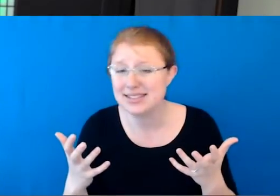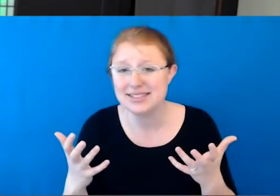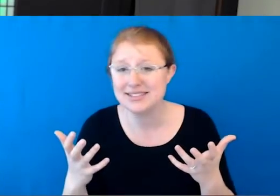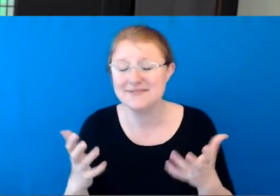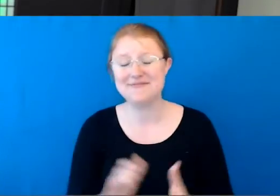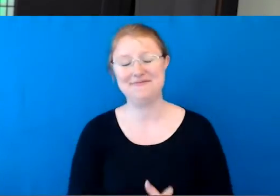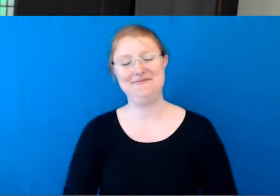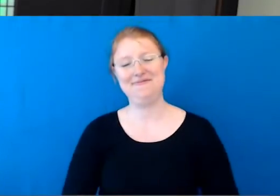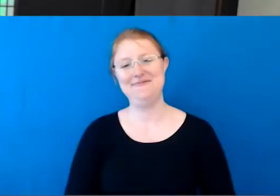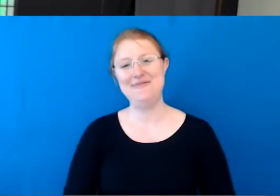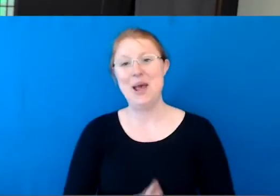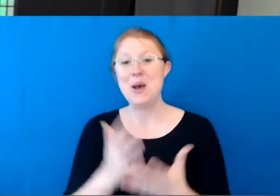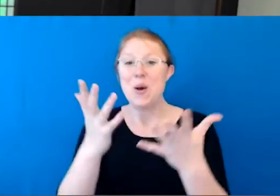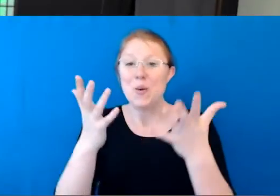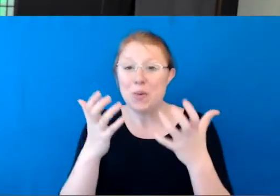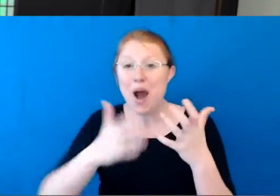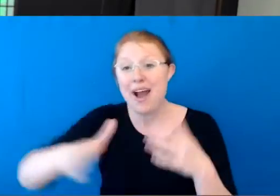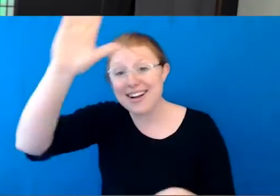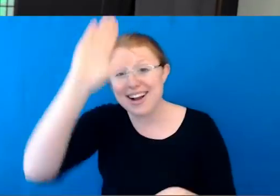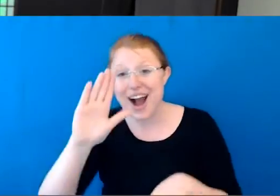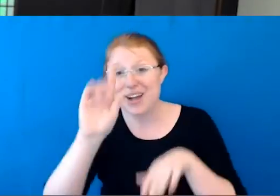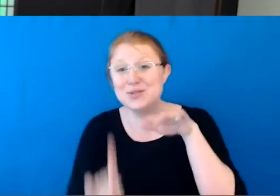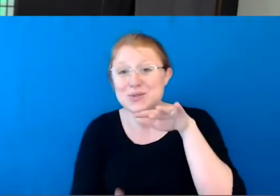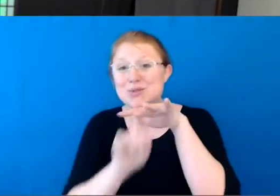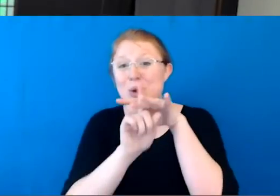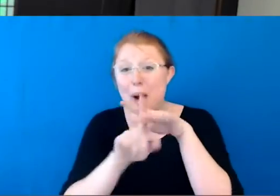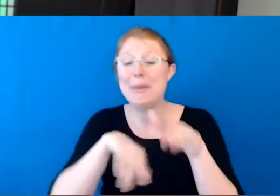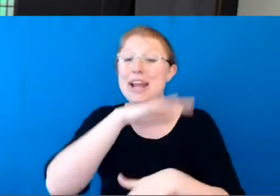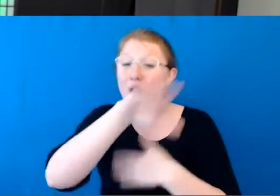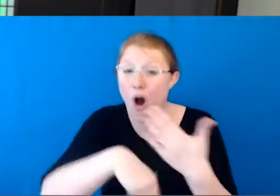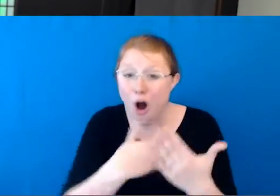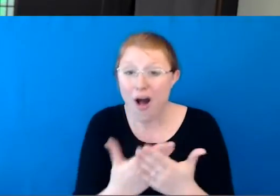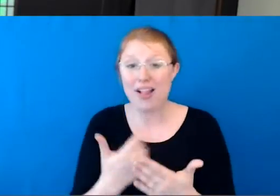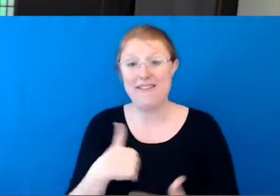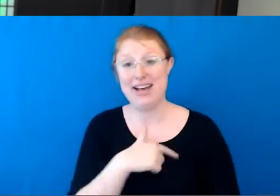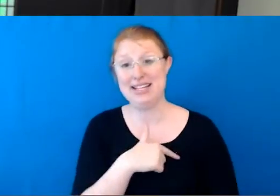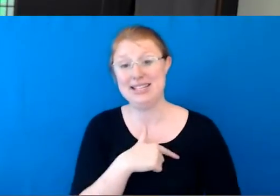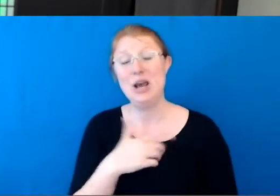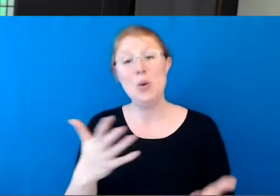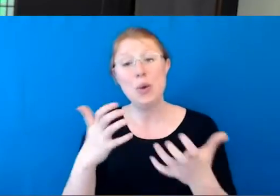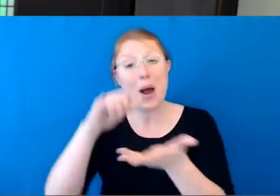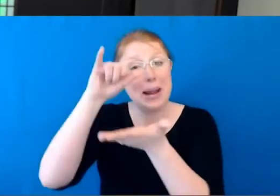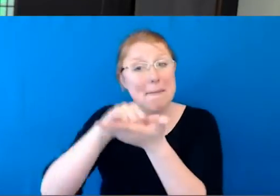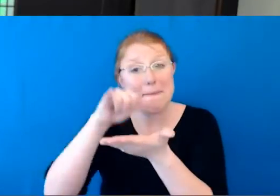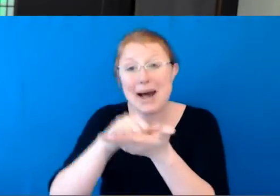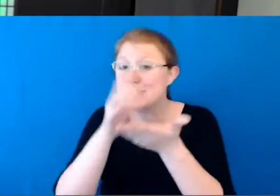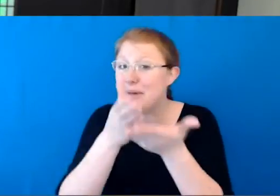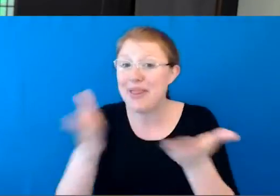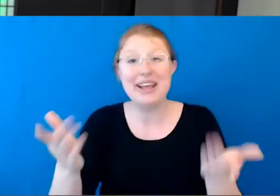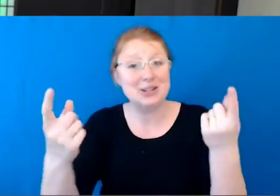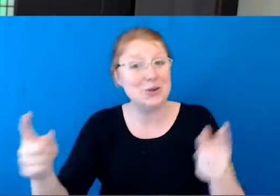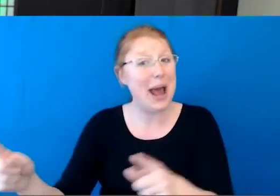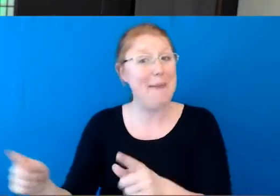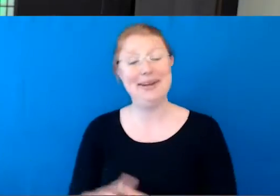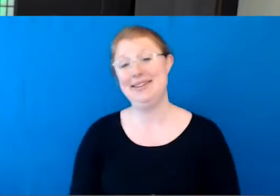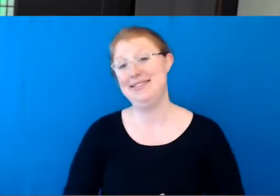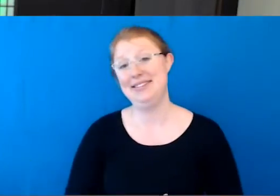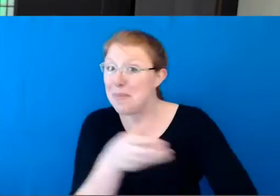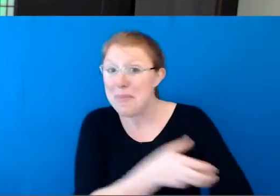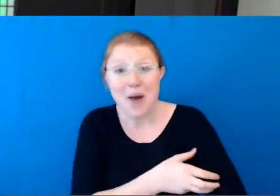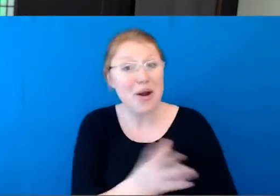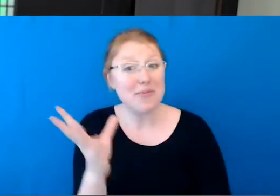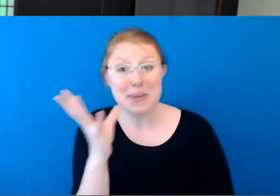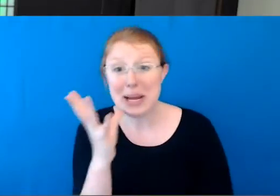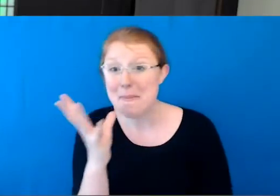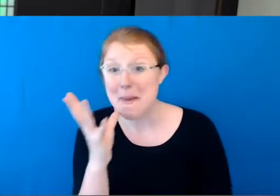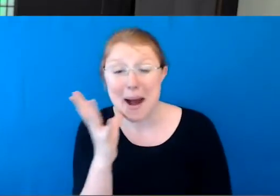for the virtues of God to be manifest in all of the family members, a place where miracles can happen? That's where